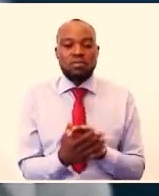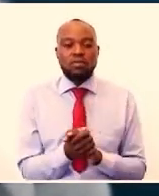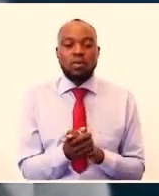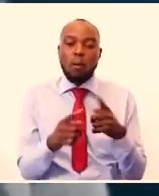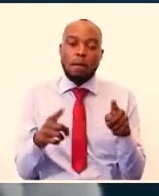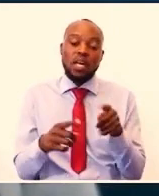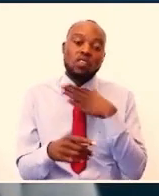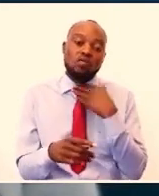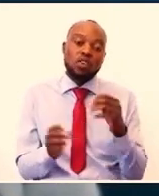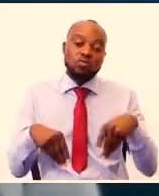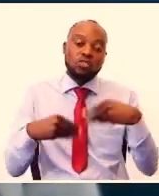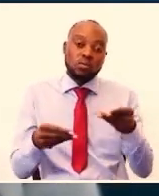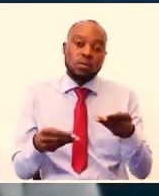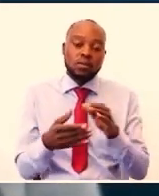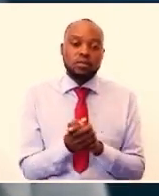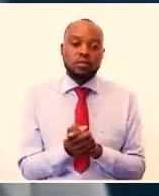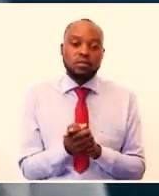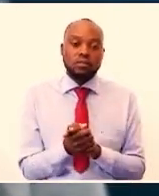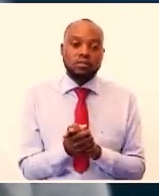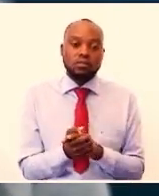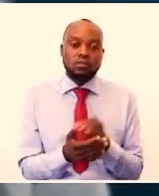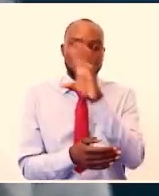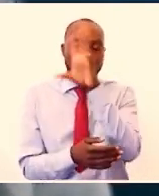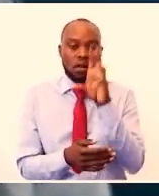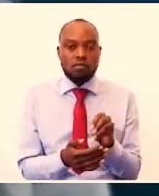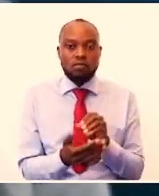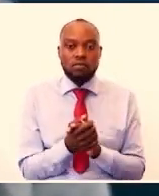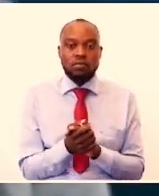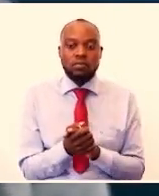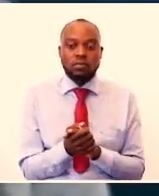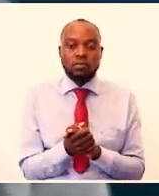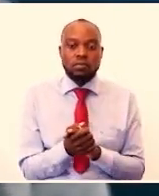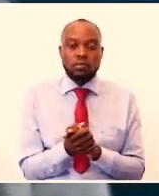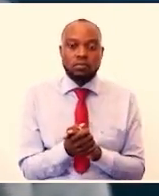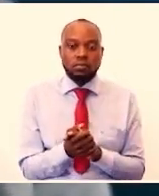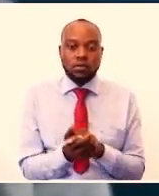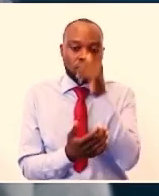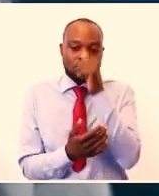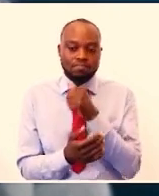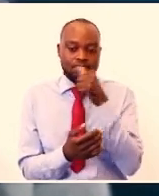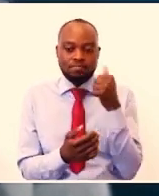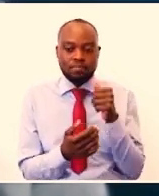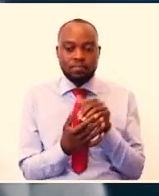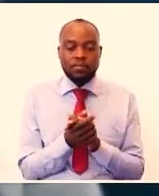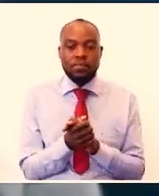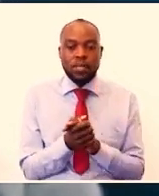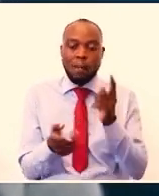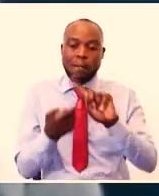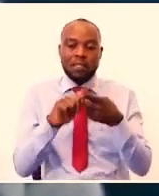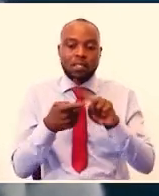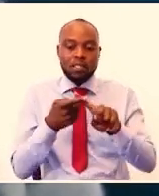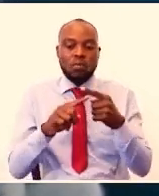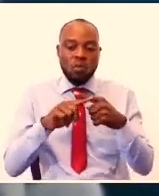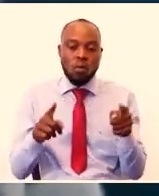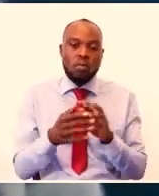de-risking investment in Africa. This means leveraging public-private partnerships, and also